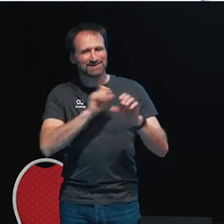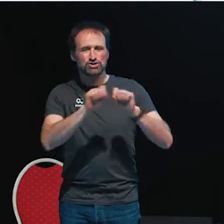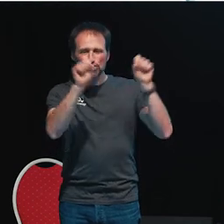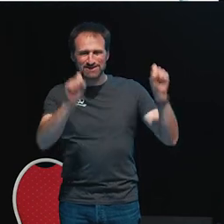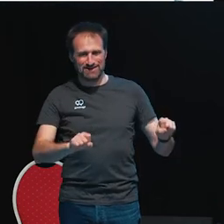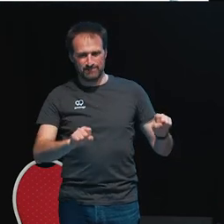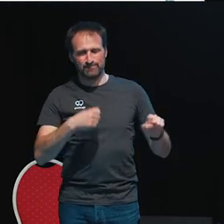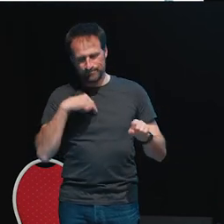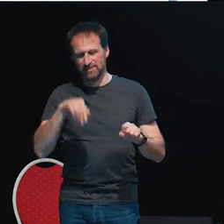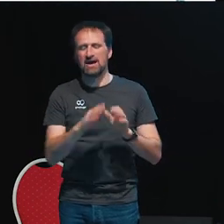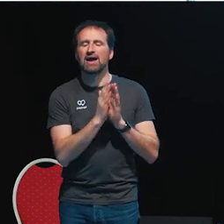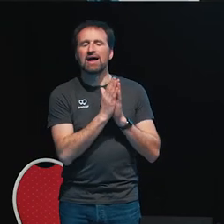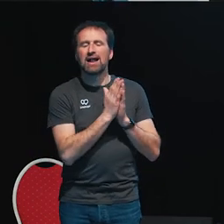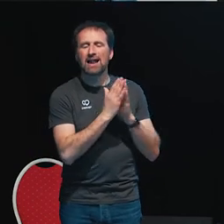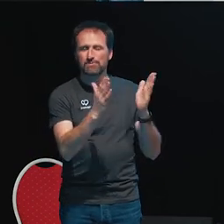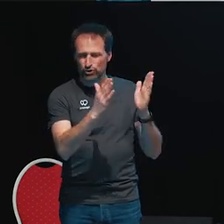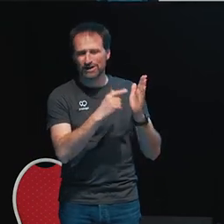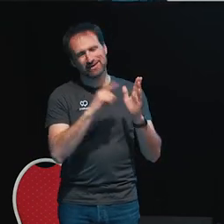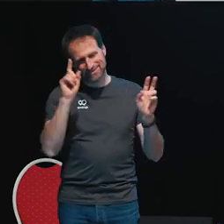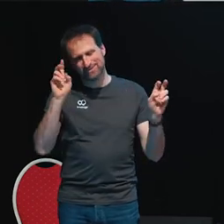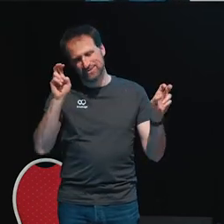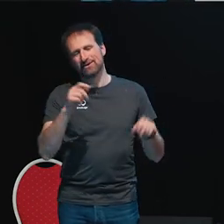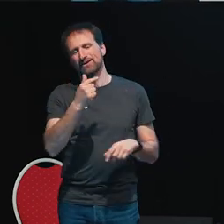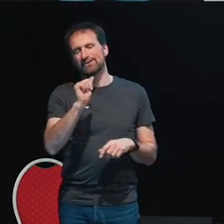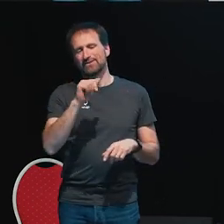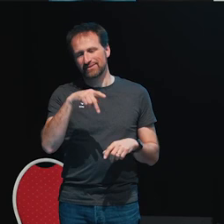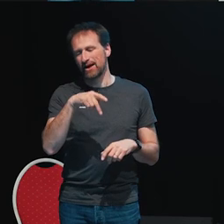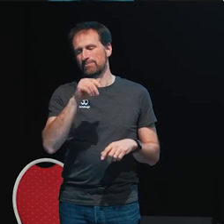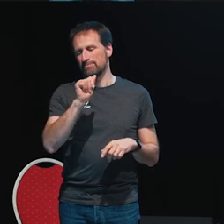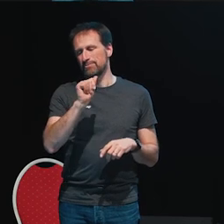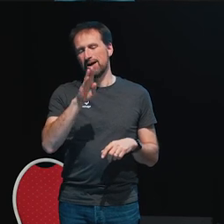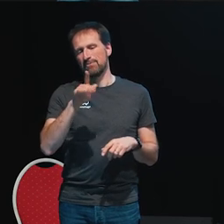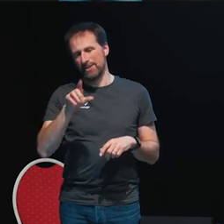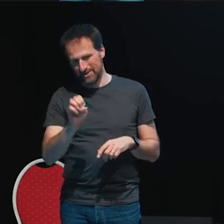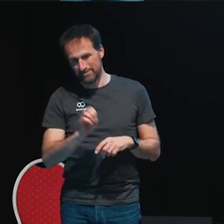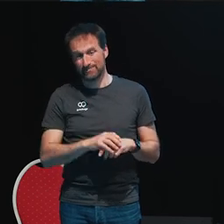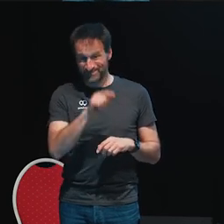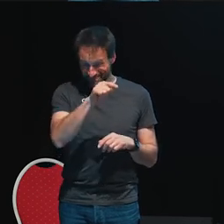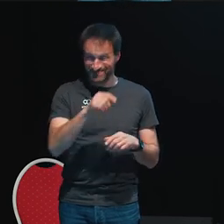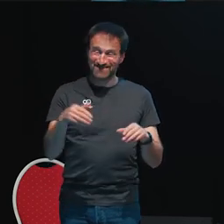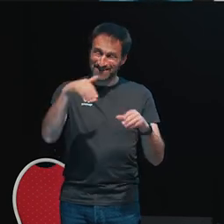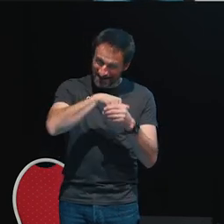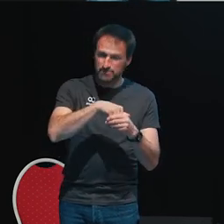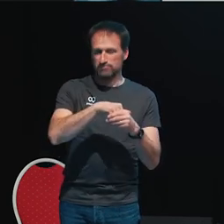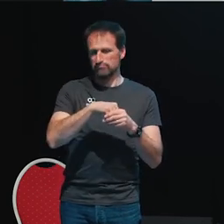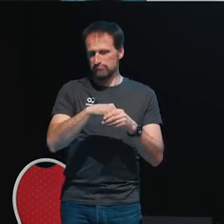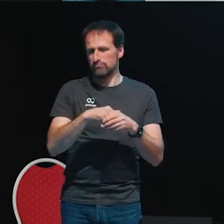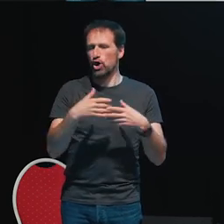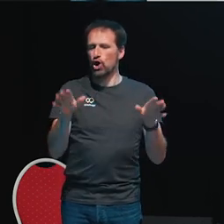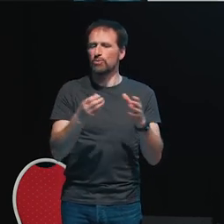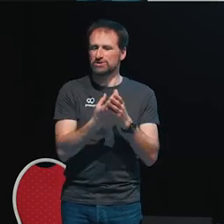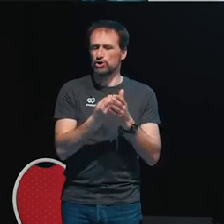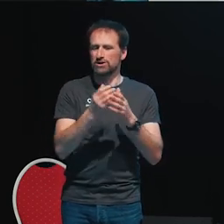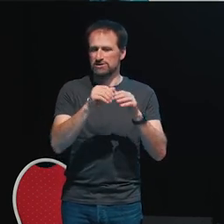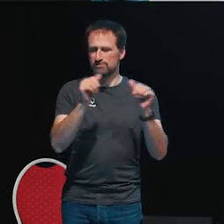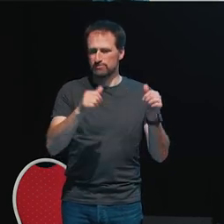Tappable. Webpack, Tappable is our plugin system that is built into the Webpack open source project, and it used to be about a